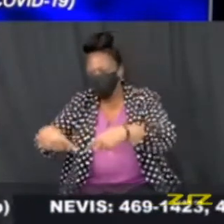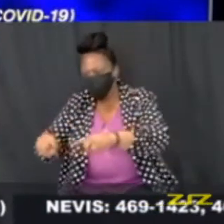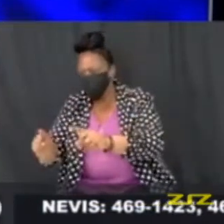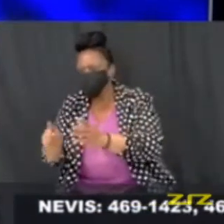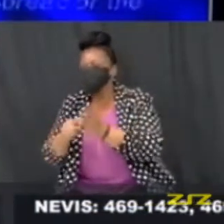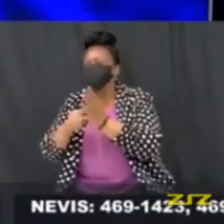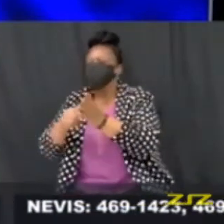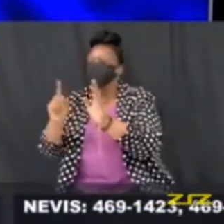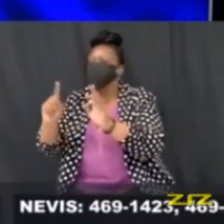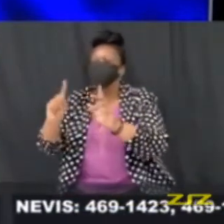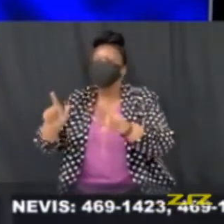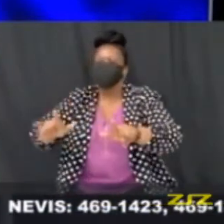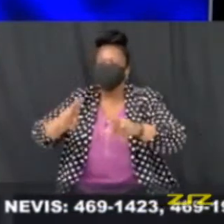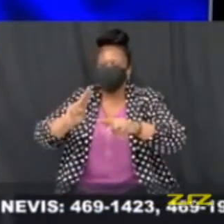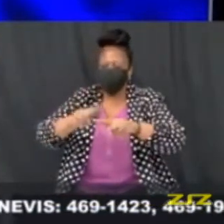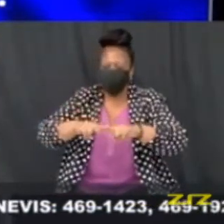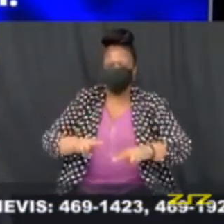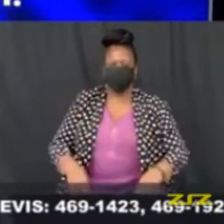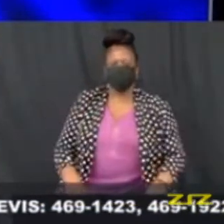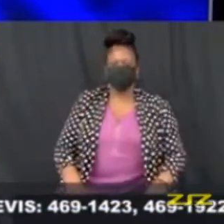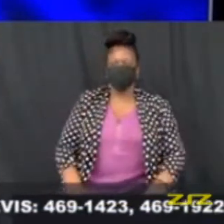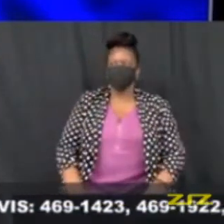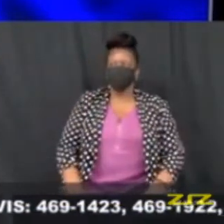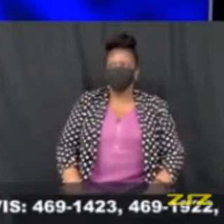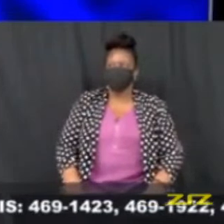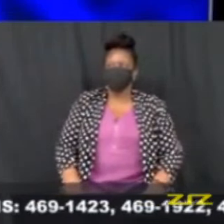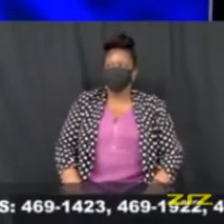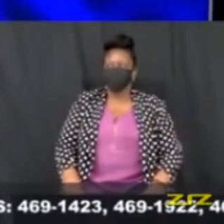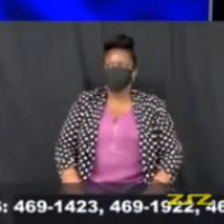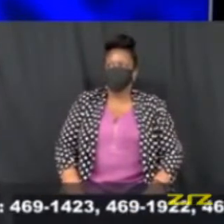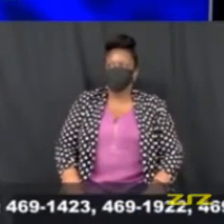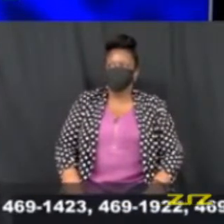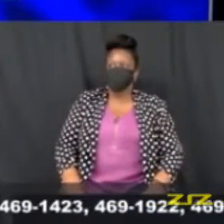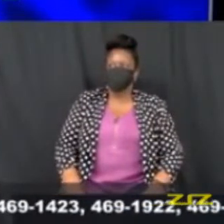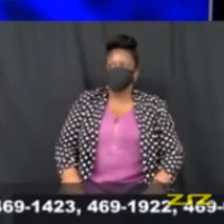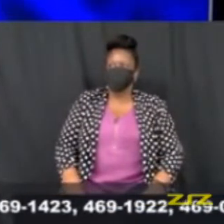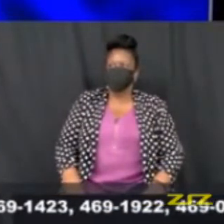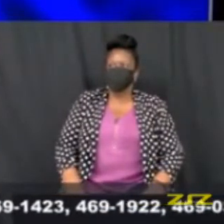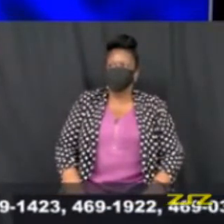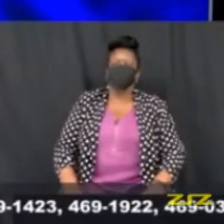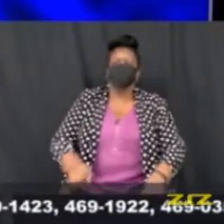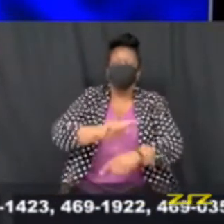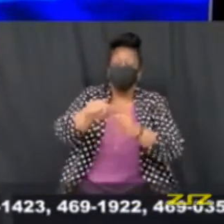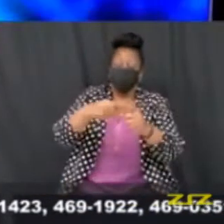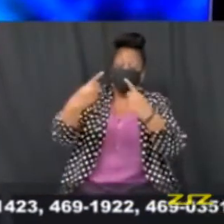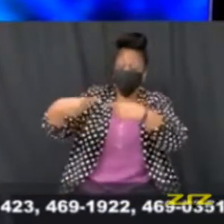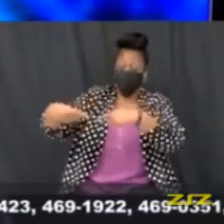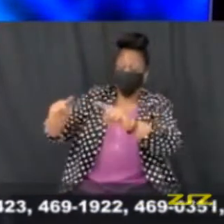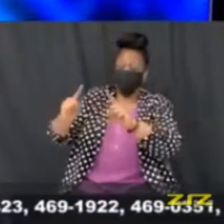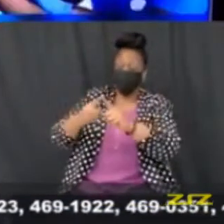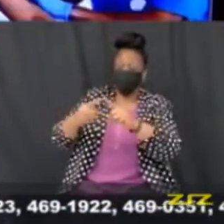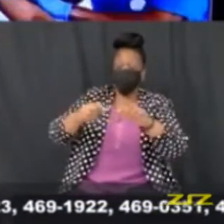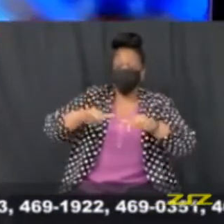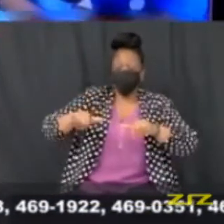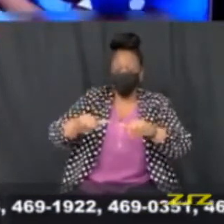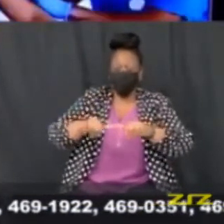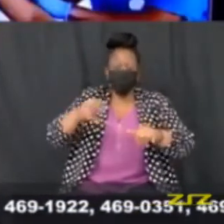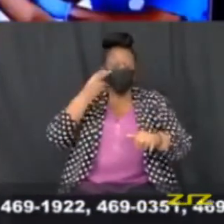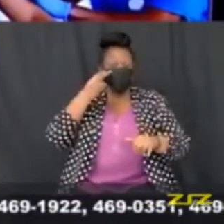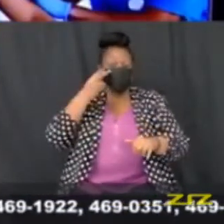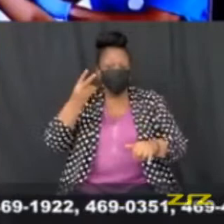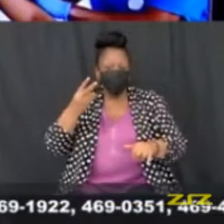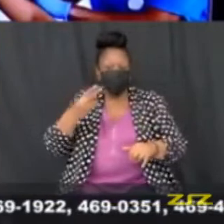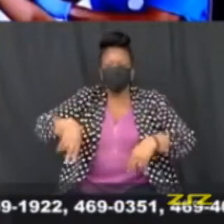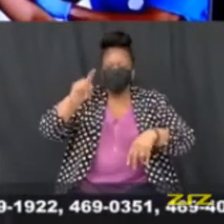stadium, the regulations require all persons to adhere to social and physical distancing protocols, wearing of